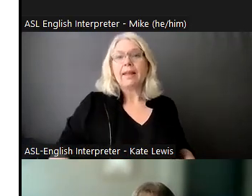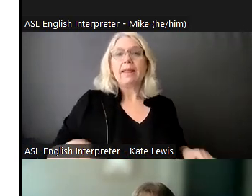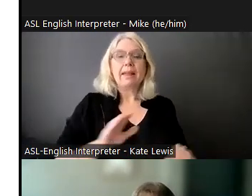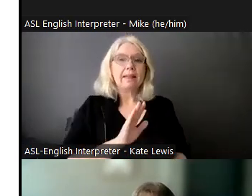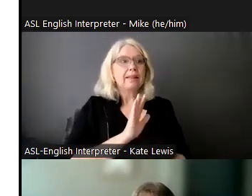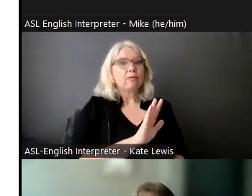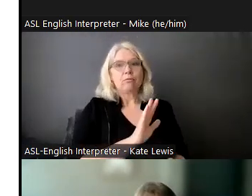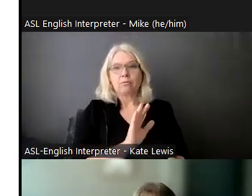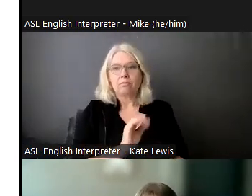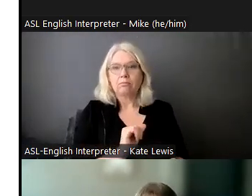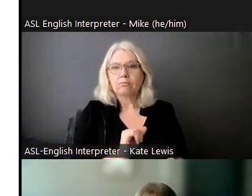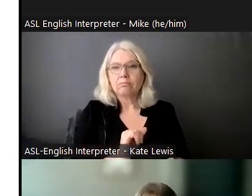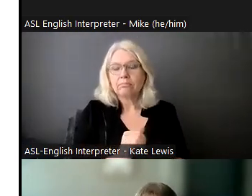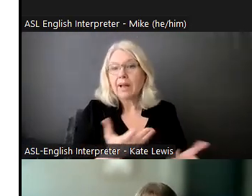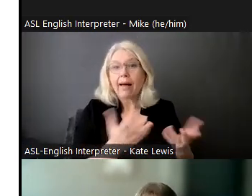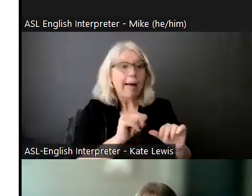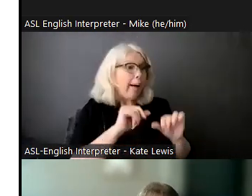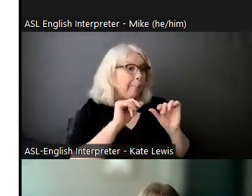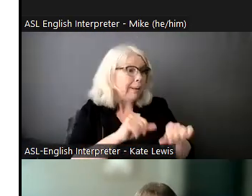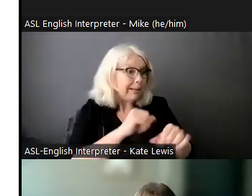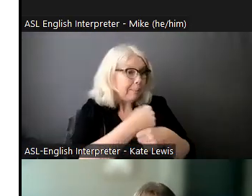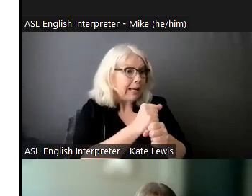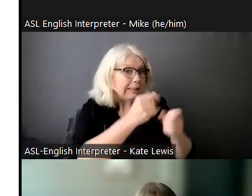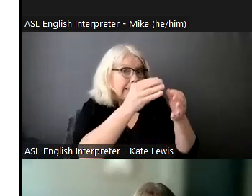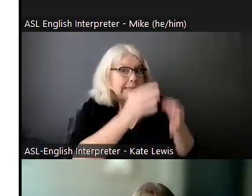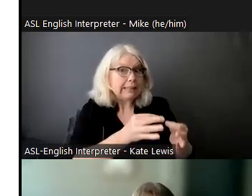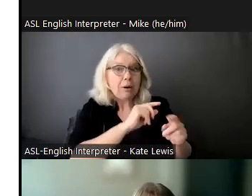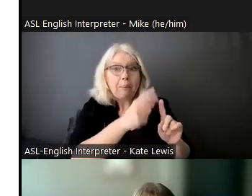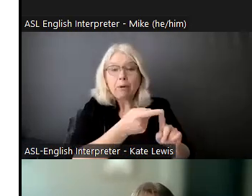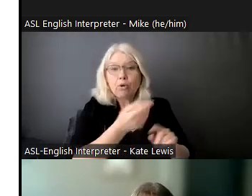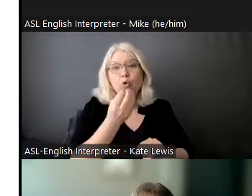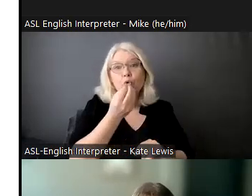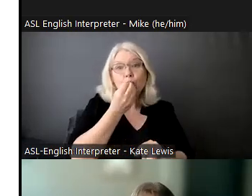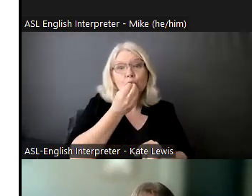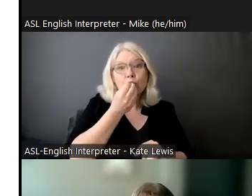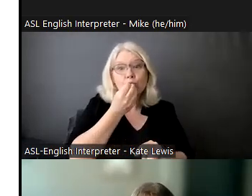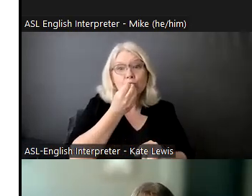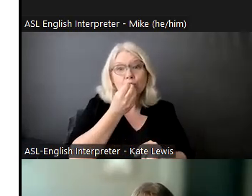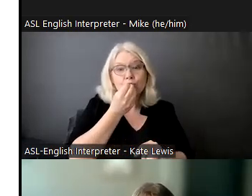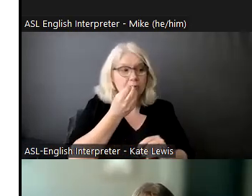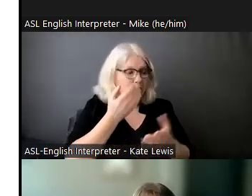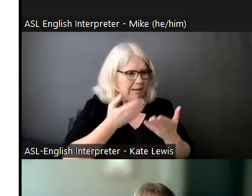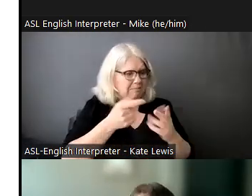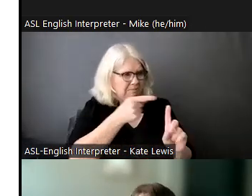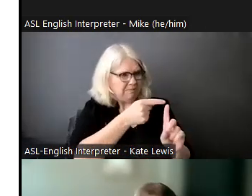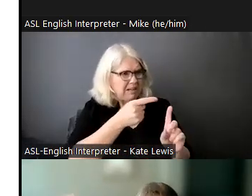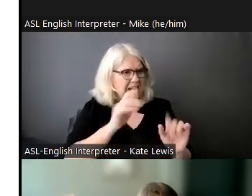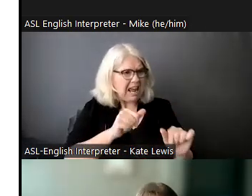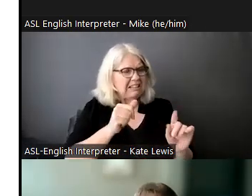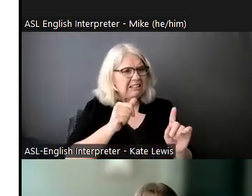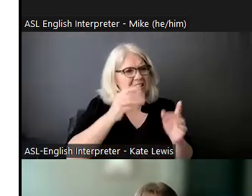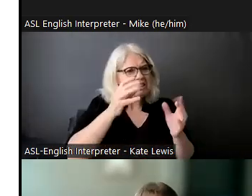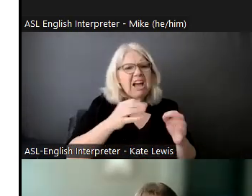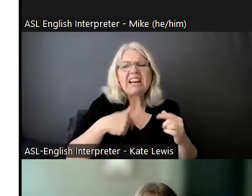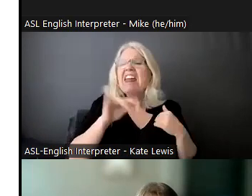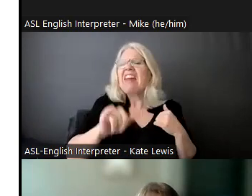about nutrition might mean, can this person decide whether they will or they won't eat Brussels sprouts? Take that to the